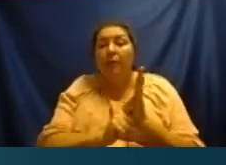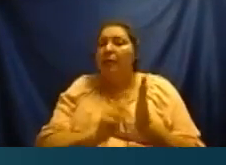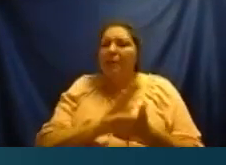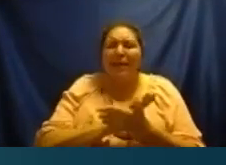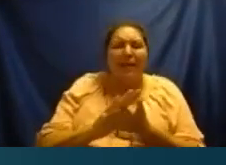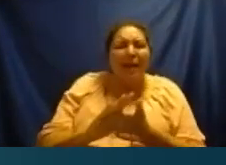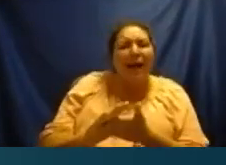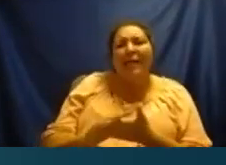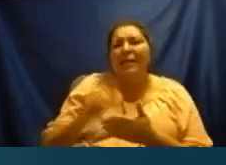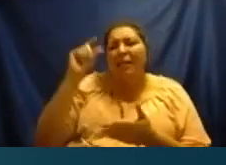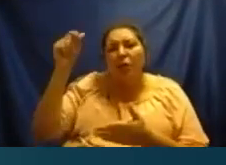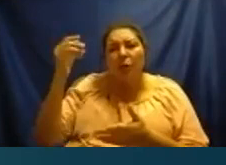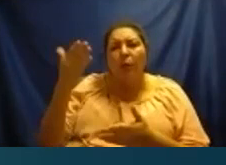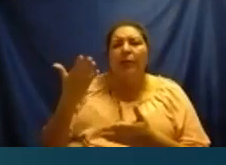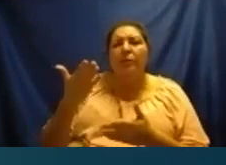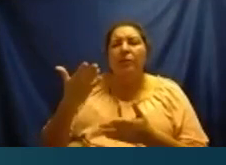this time.